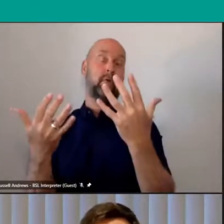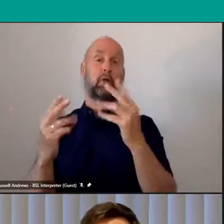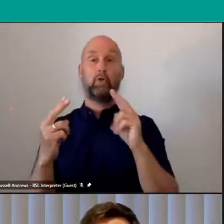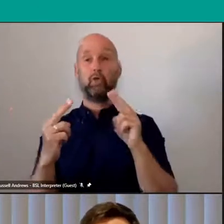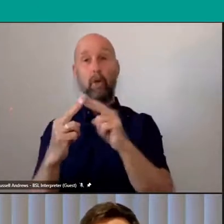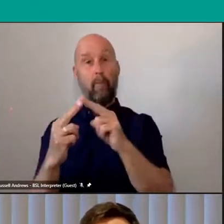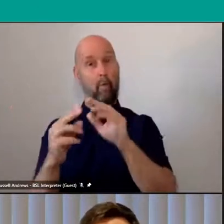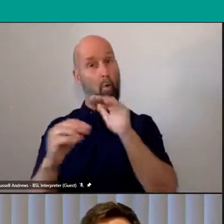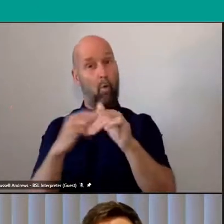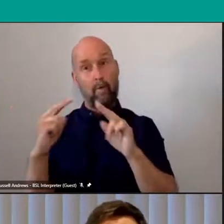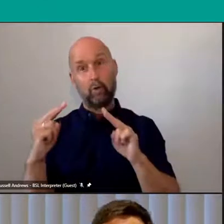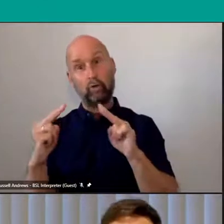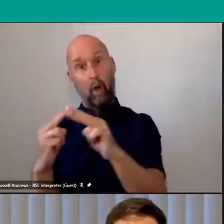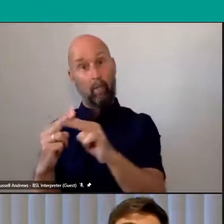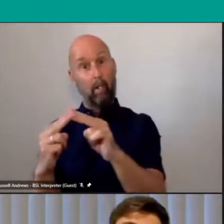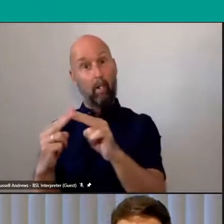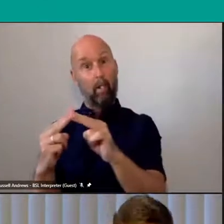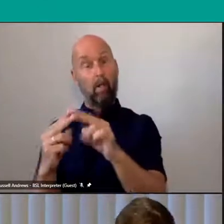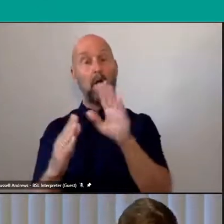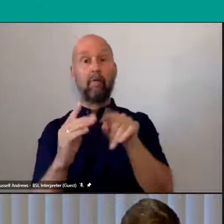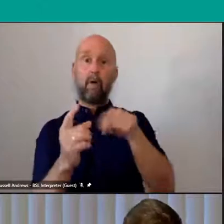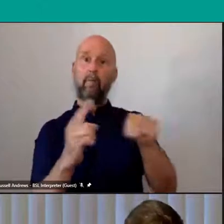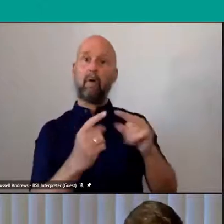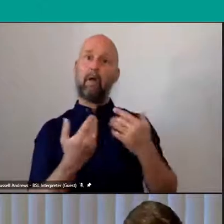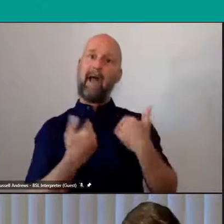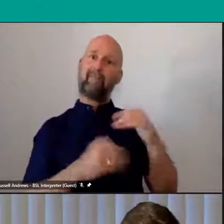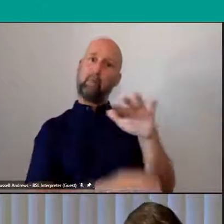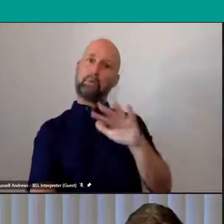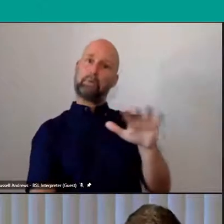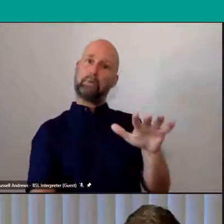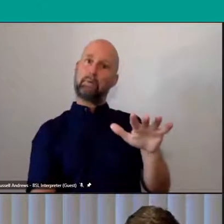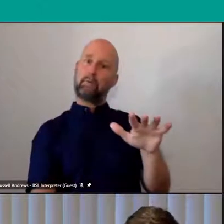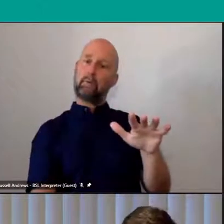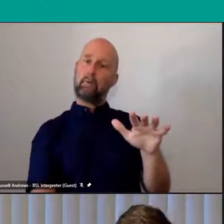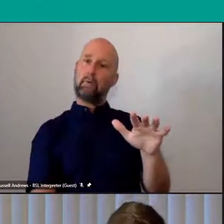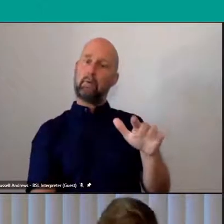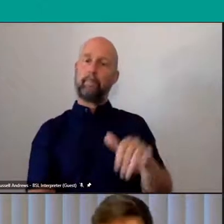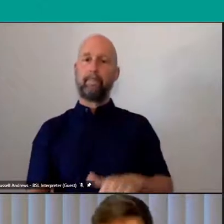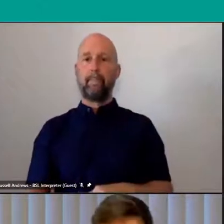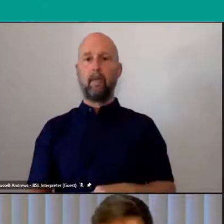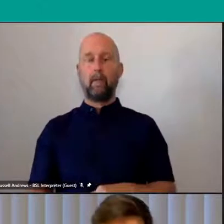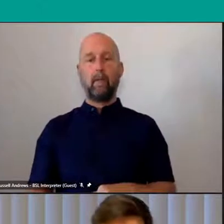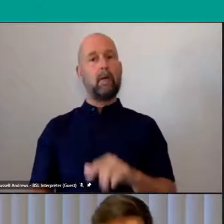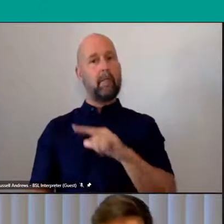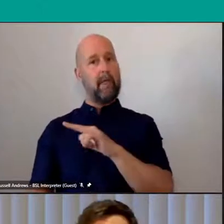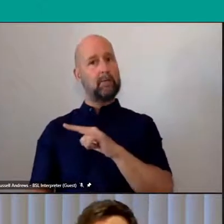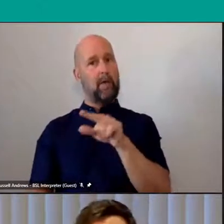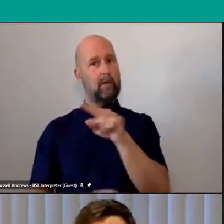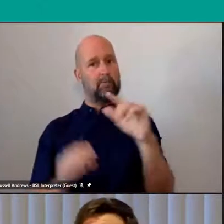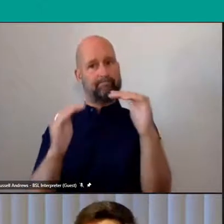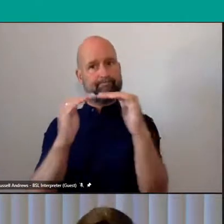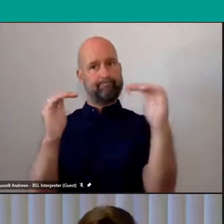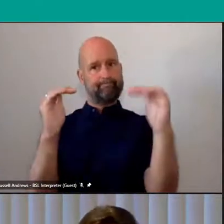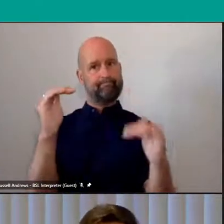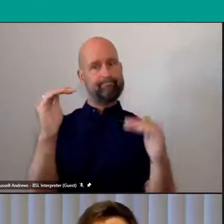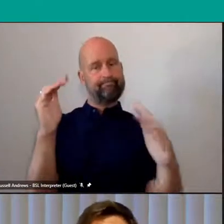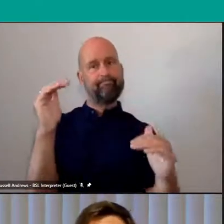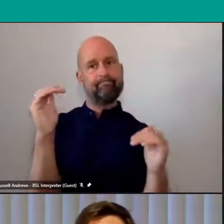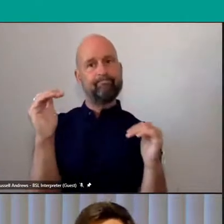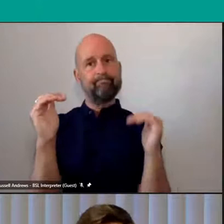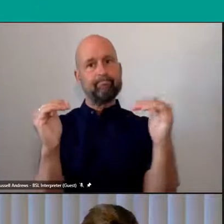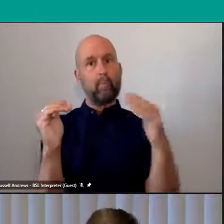than double, those in the more affluent parts of the country. So it's why I say that levelling up to have any